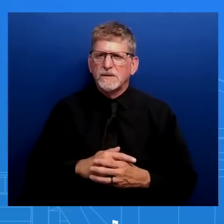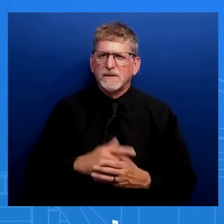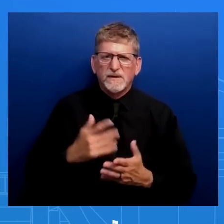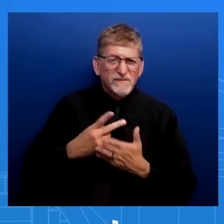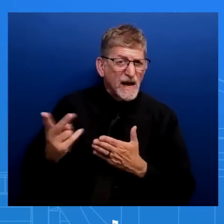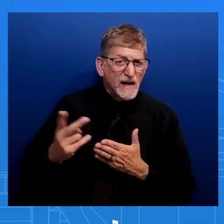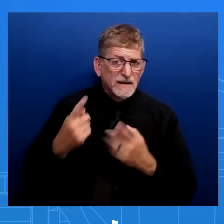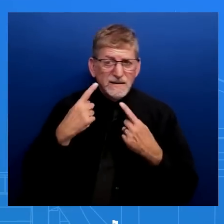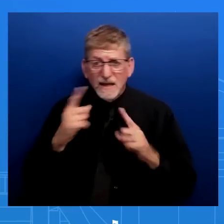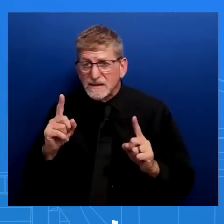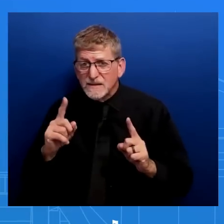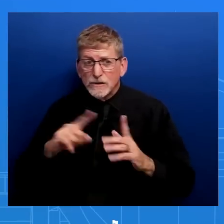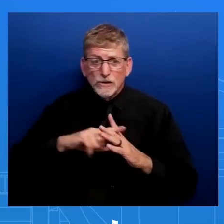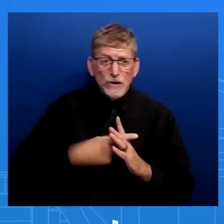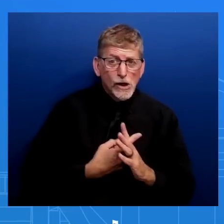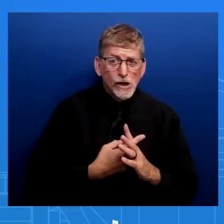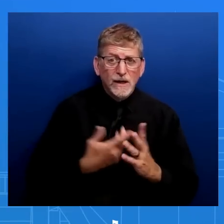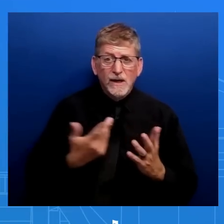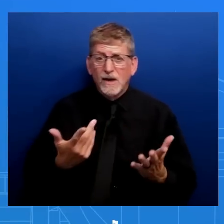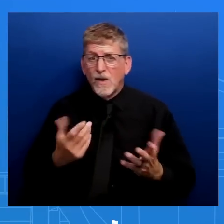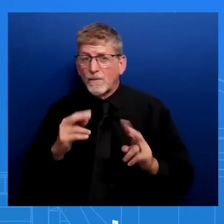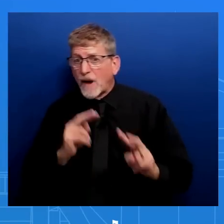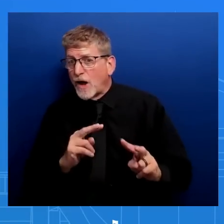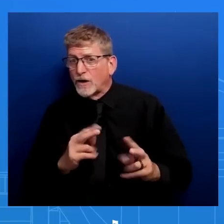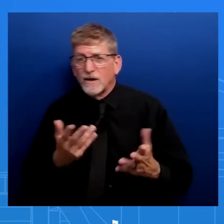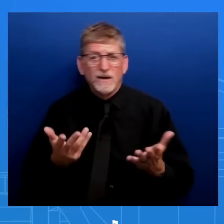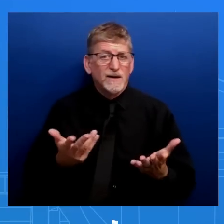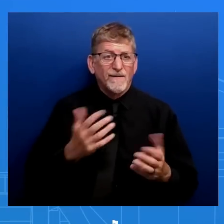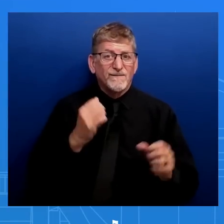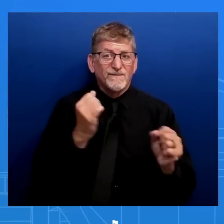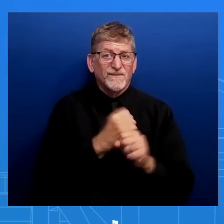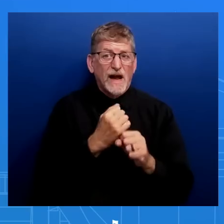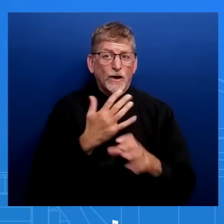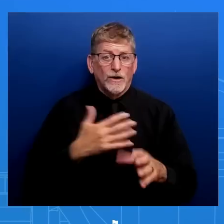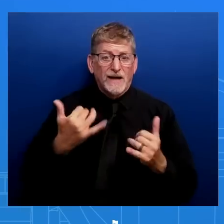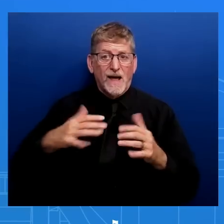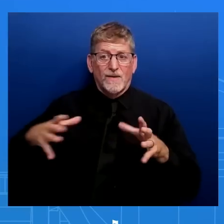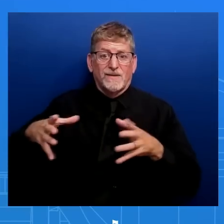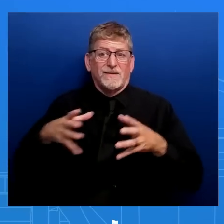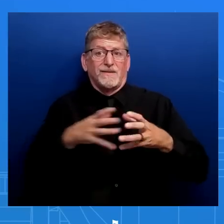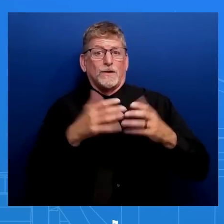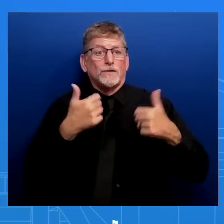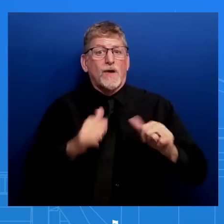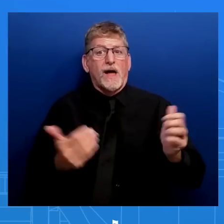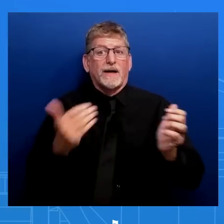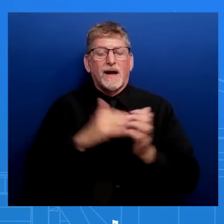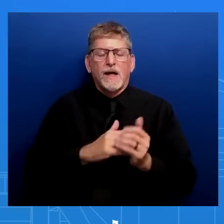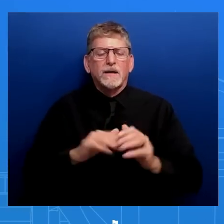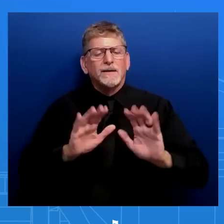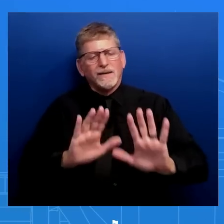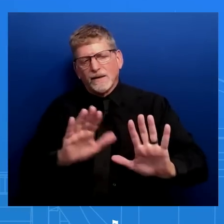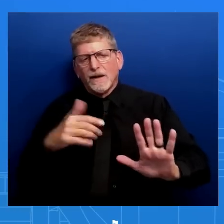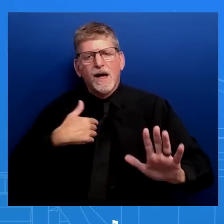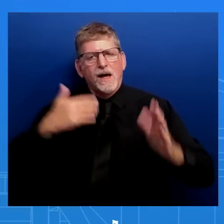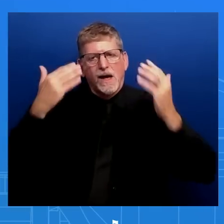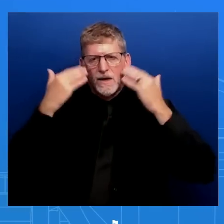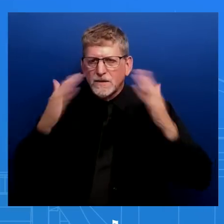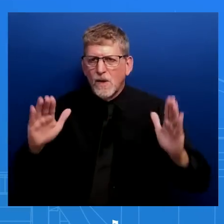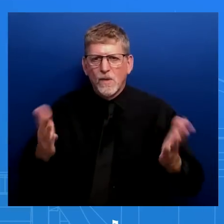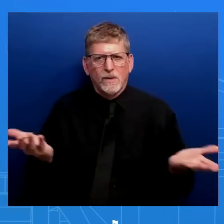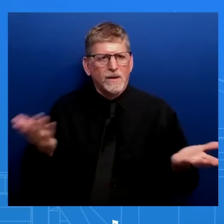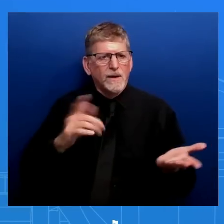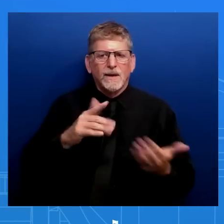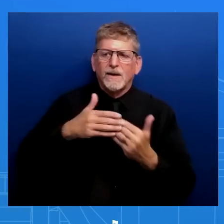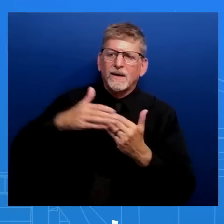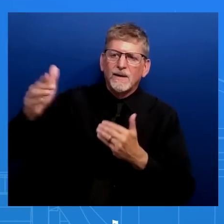for the possibility that Wagner fighters might attempt something like this again? We don't know. We don't know where this goes or whether this is really the